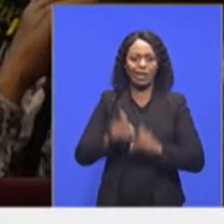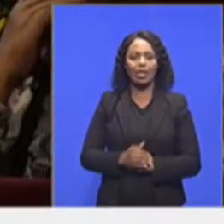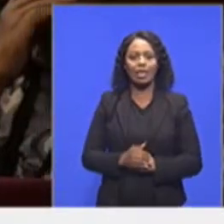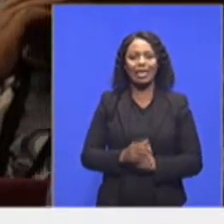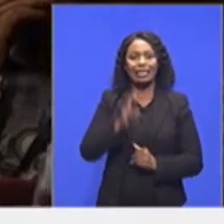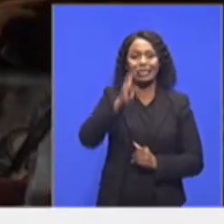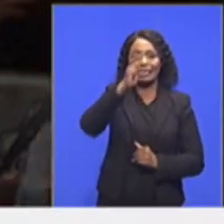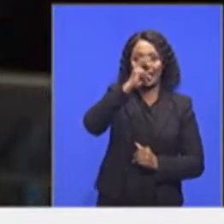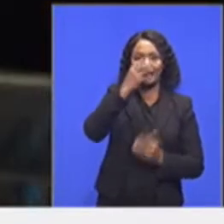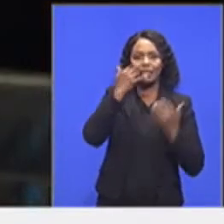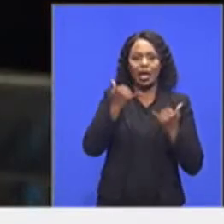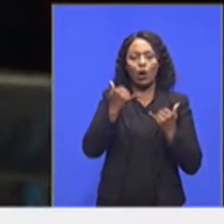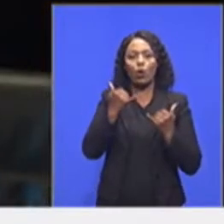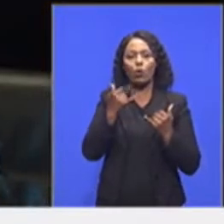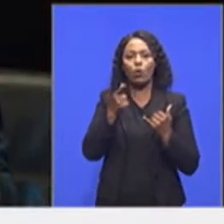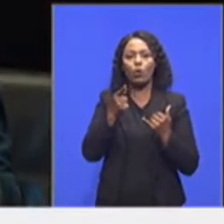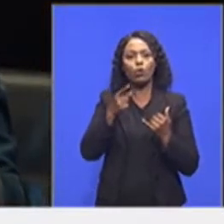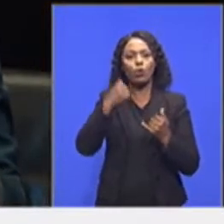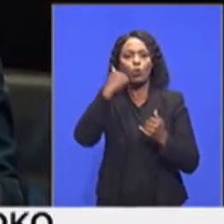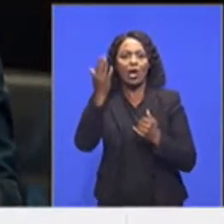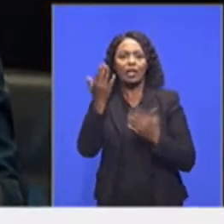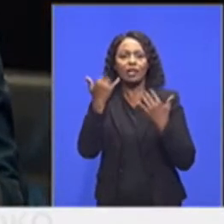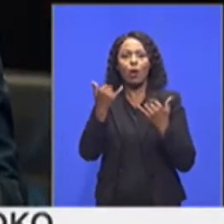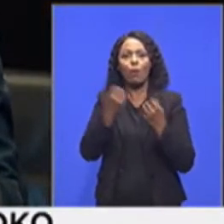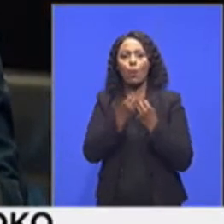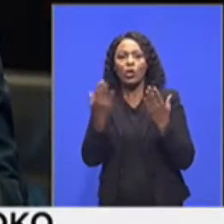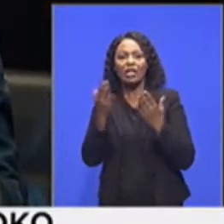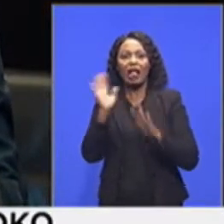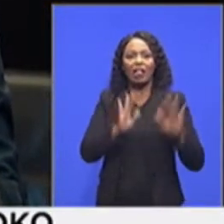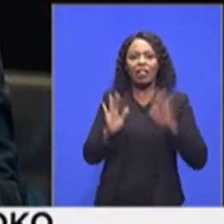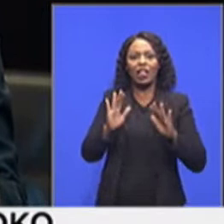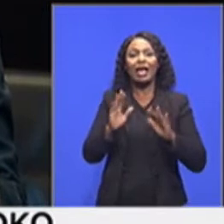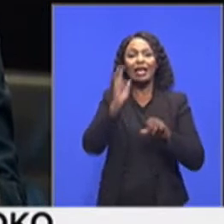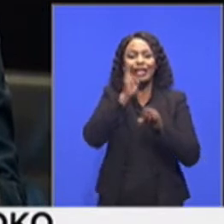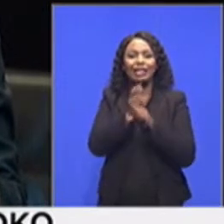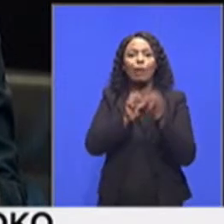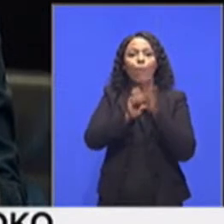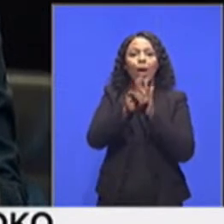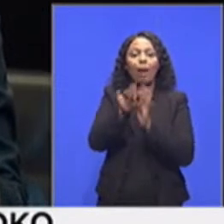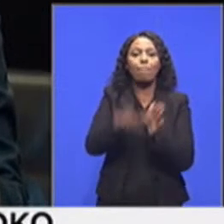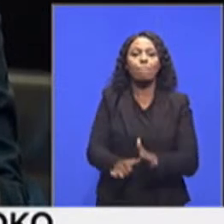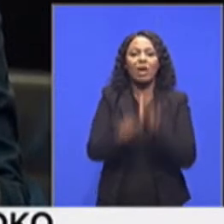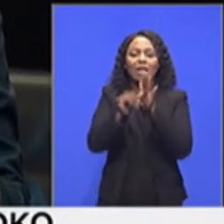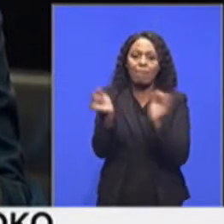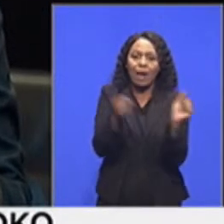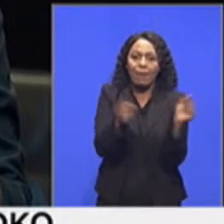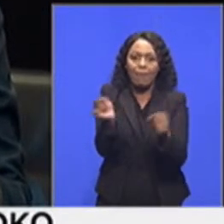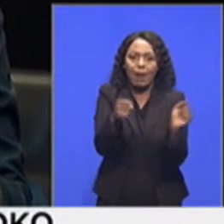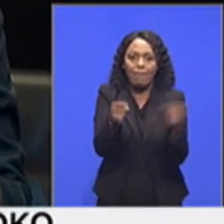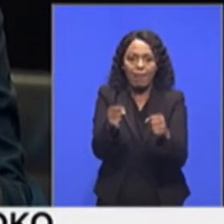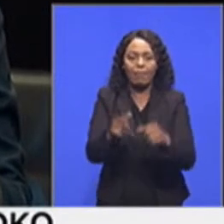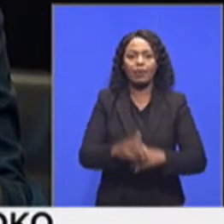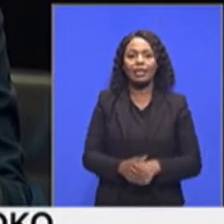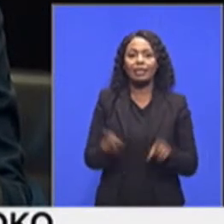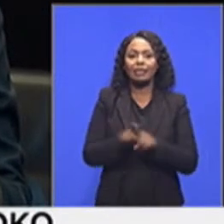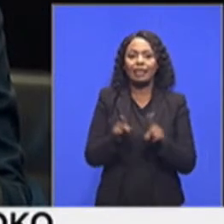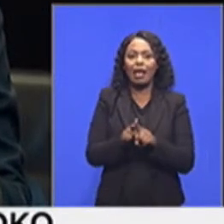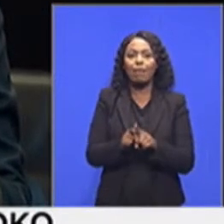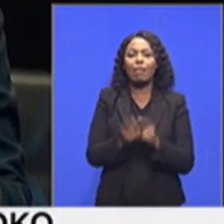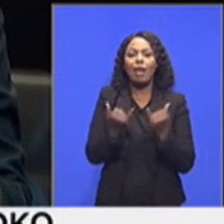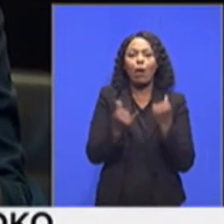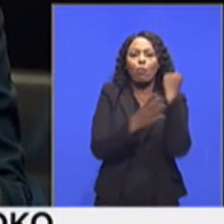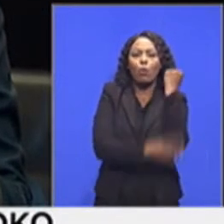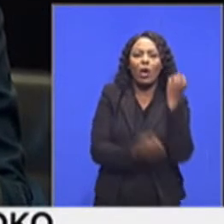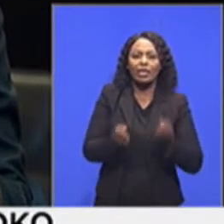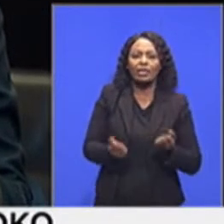ability of department entities to fill non-critical posts. It will also mean achieving cost savings from major rationalization of